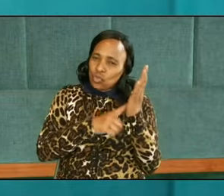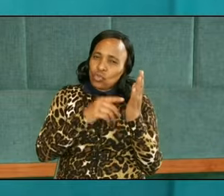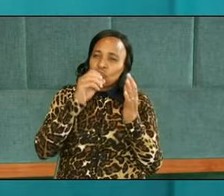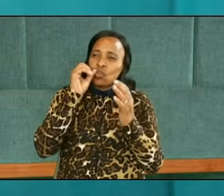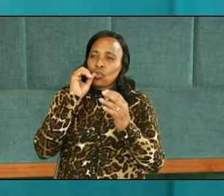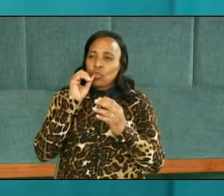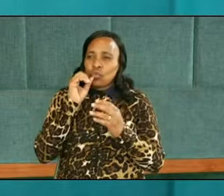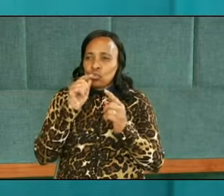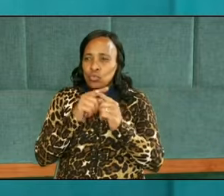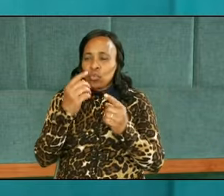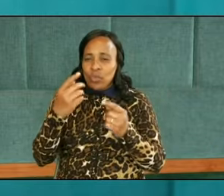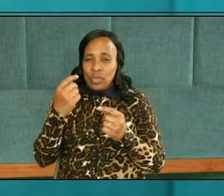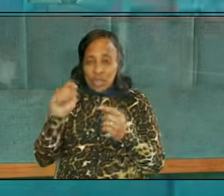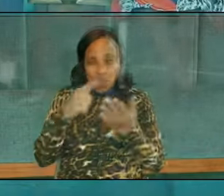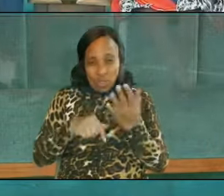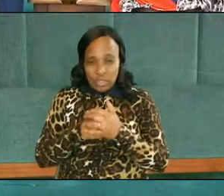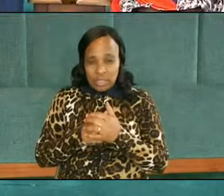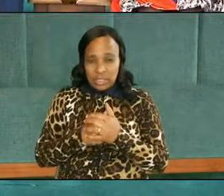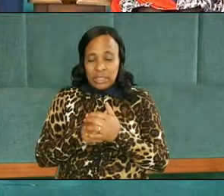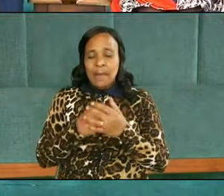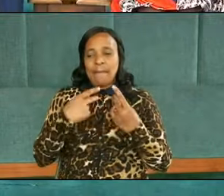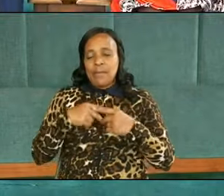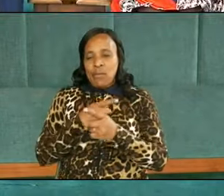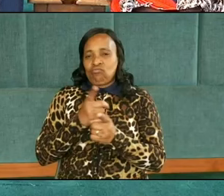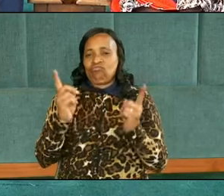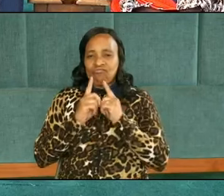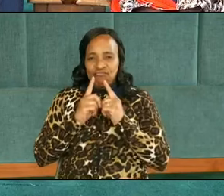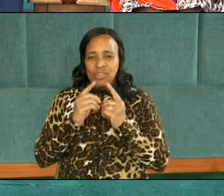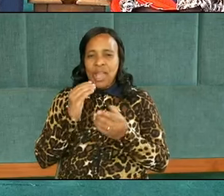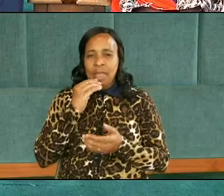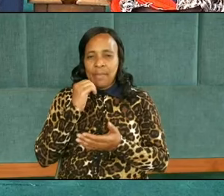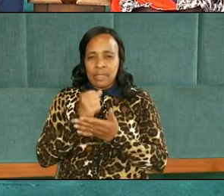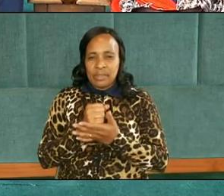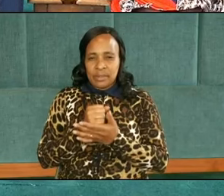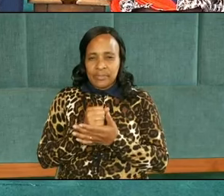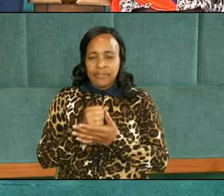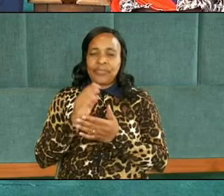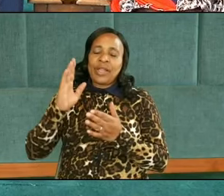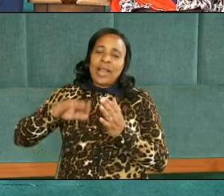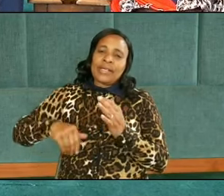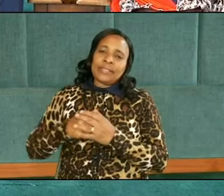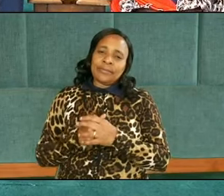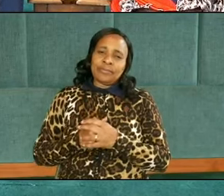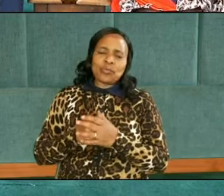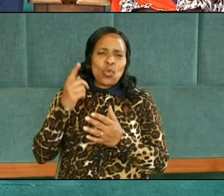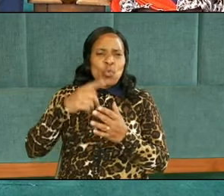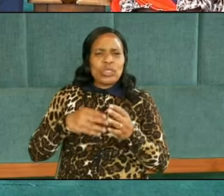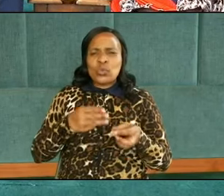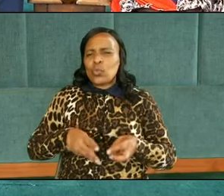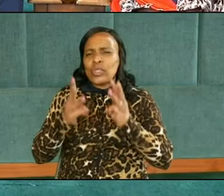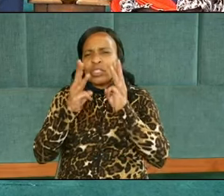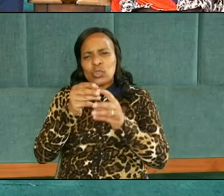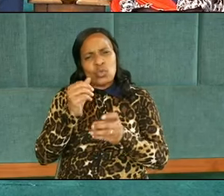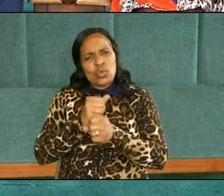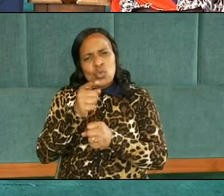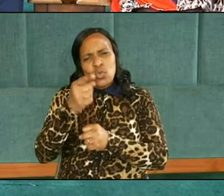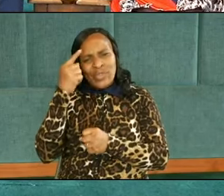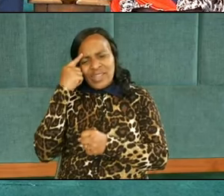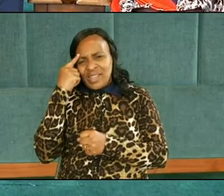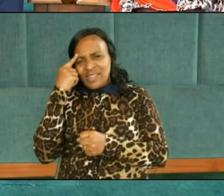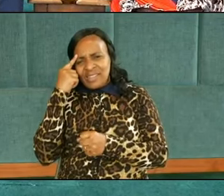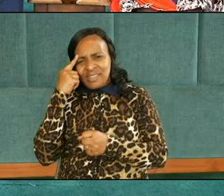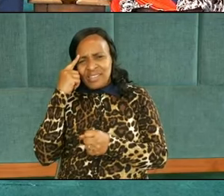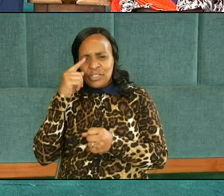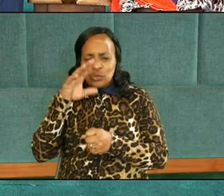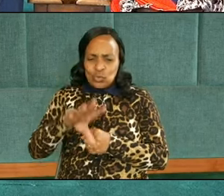latter. Amen. Thank you. Amen. And lastly, in what ways do you think Saul had what it took to